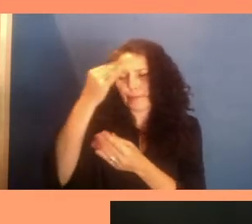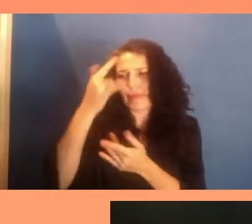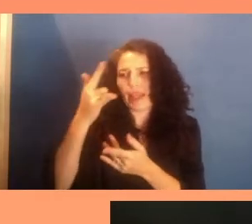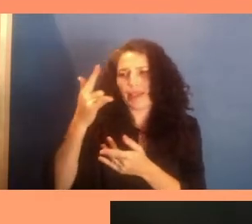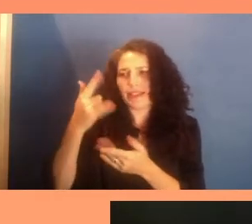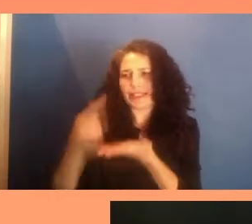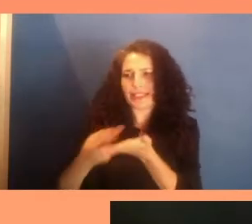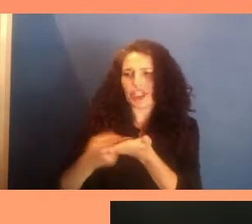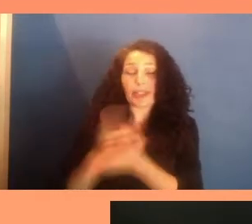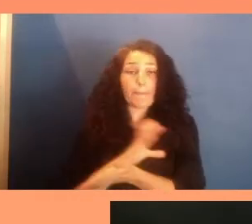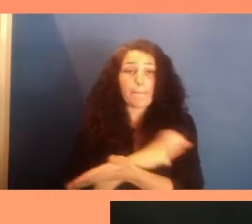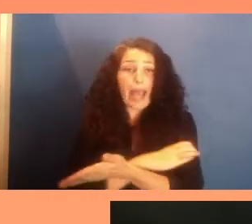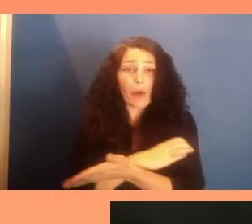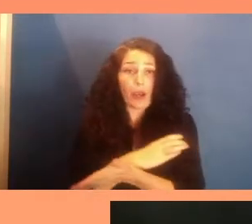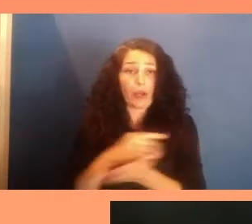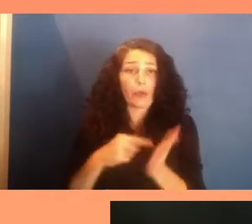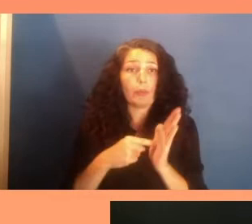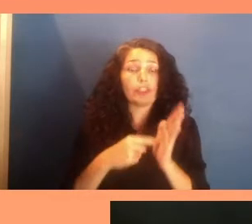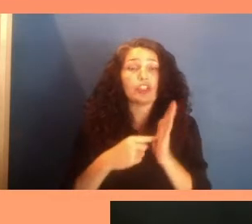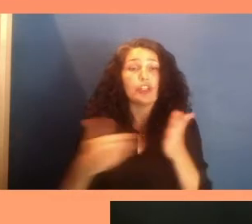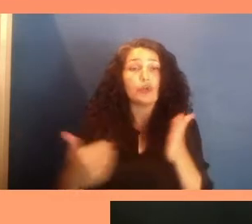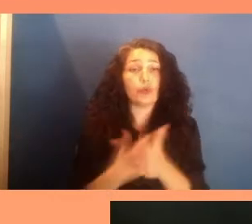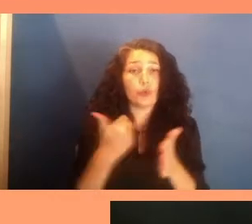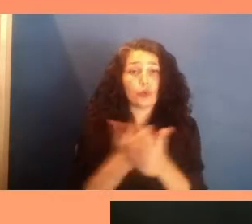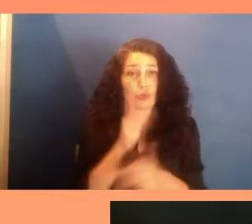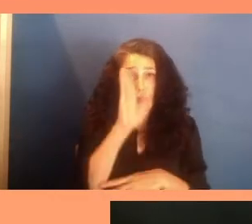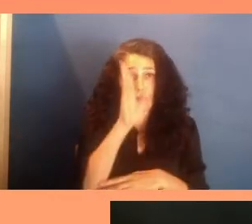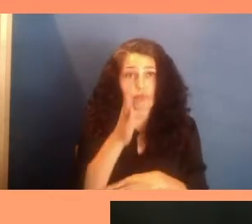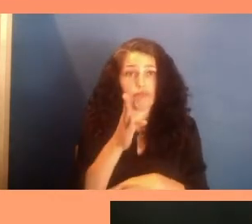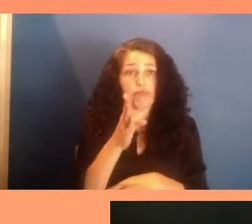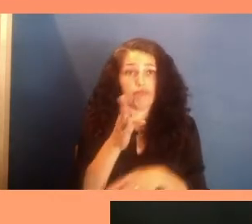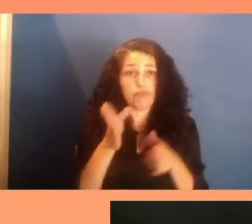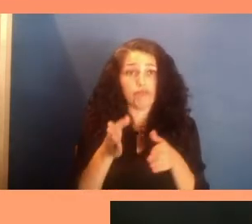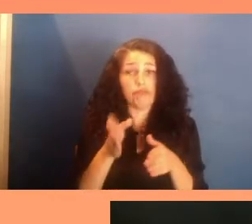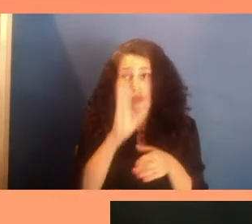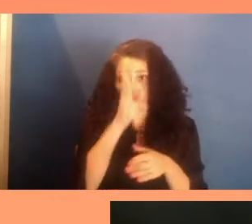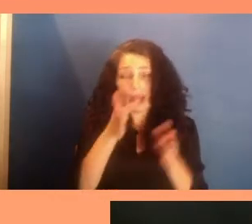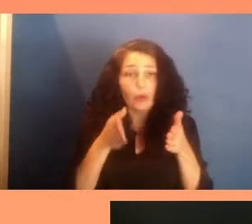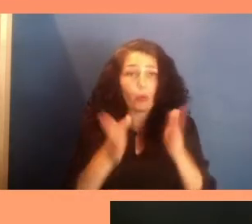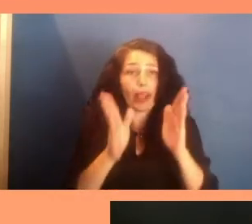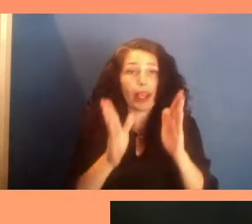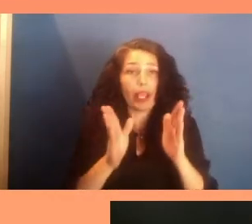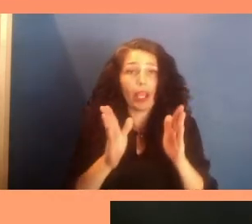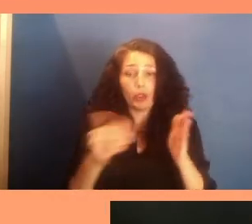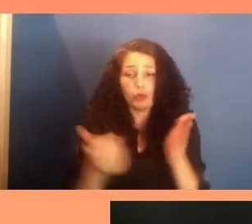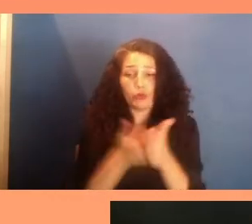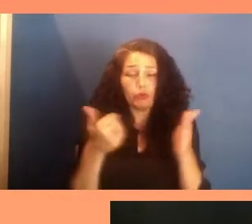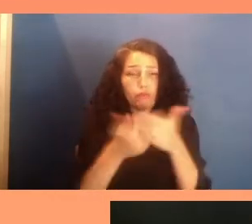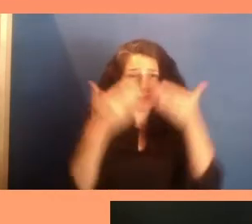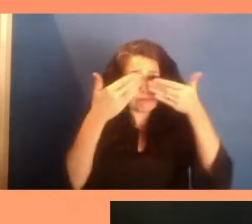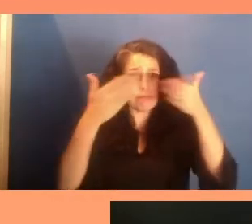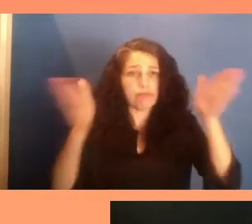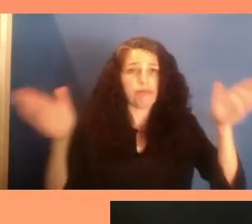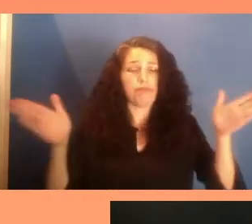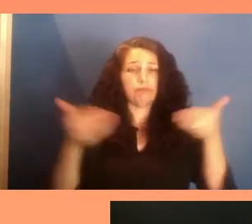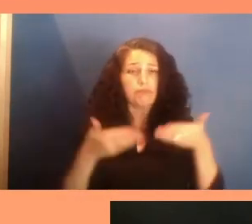representation in a new way, in a newly direct way, in a newly open way, in a